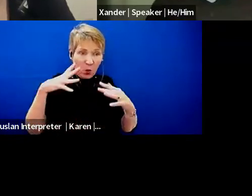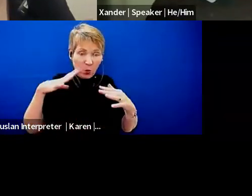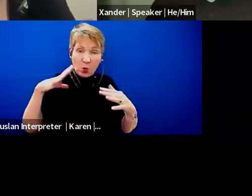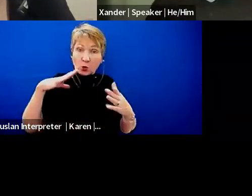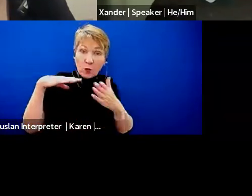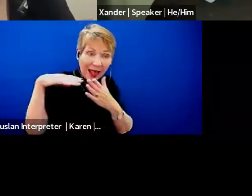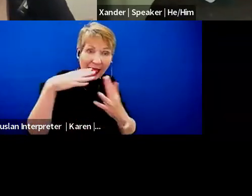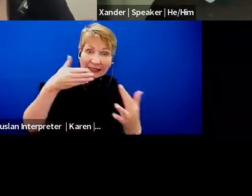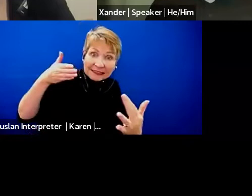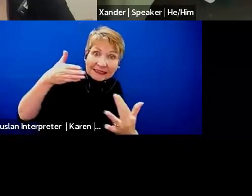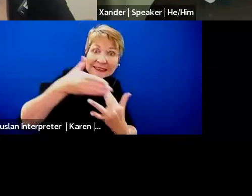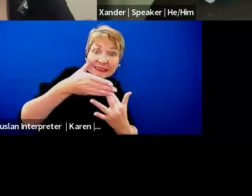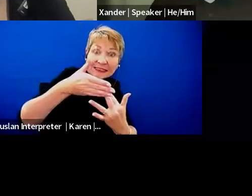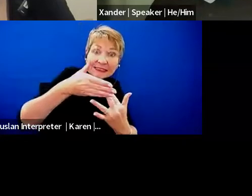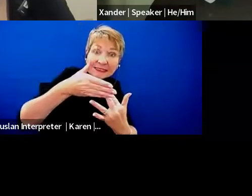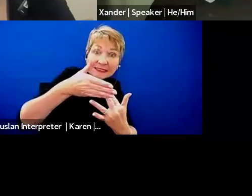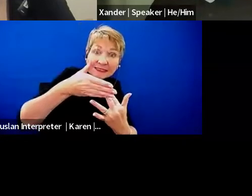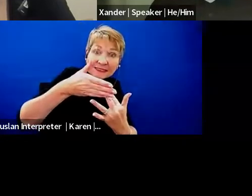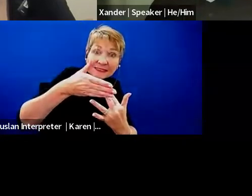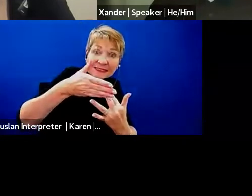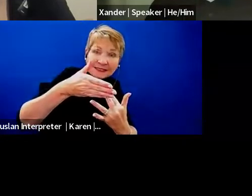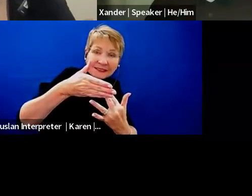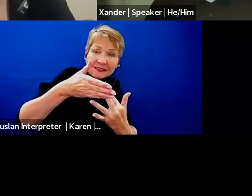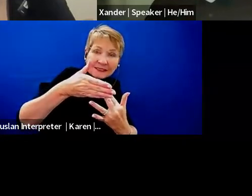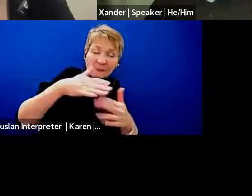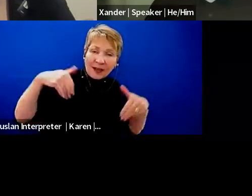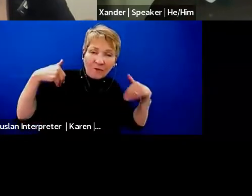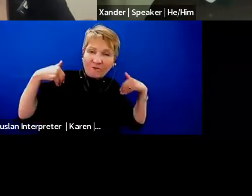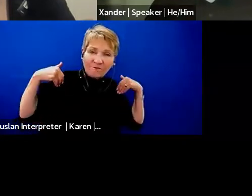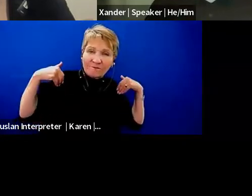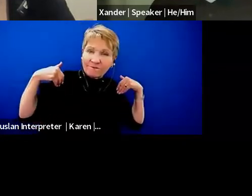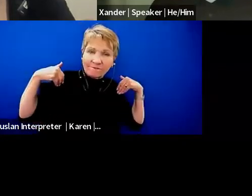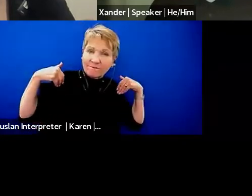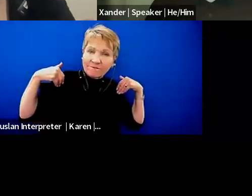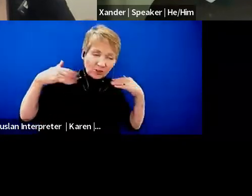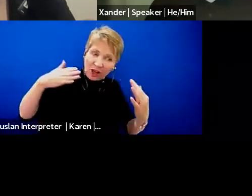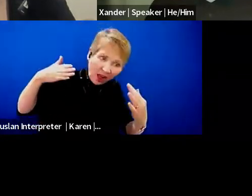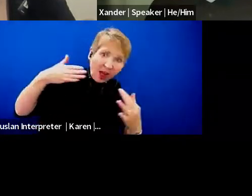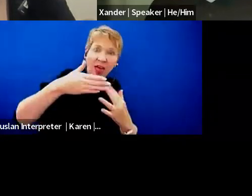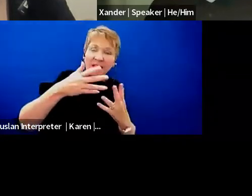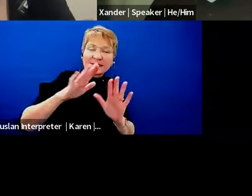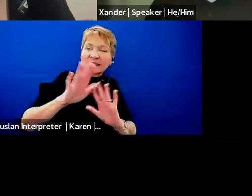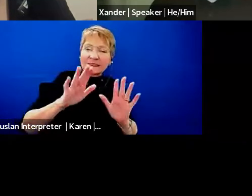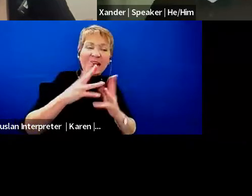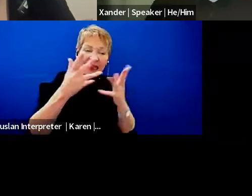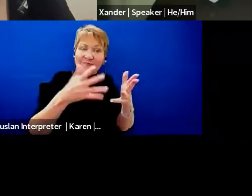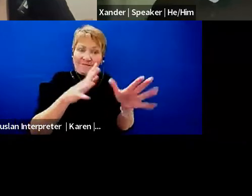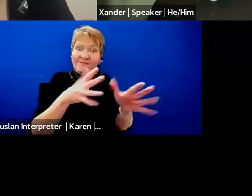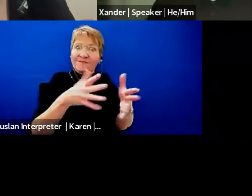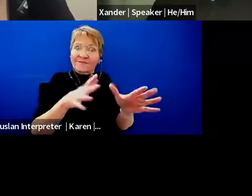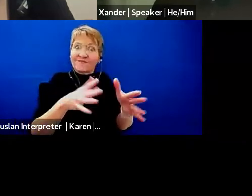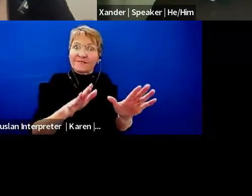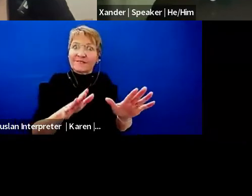that thing that we do as adults and parents to just jump in straight away and to not give them a chance to have a go, even if they